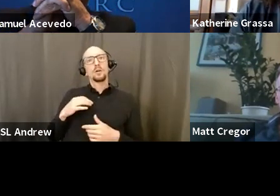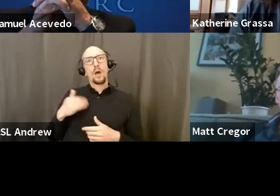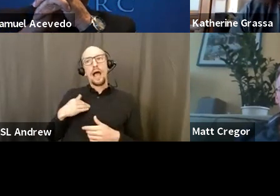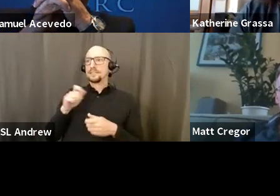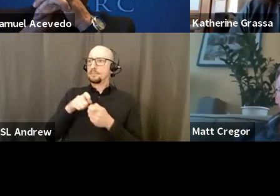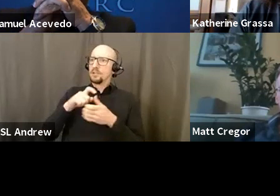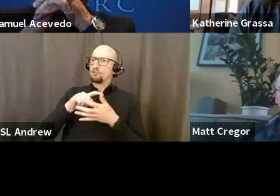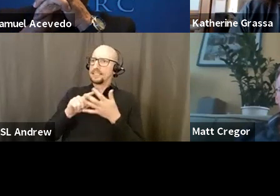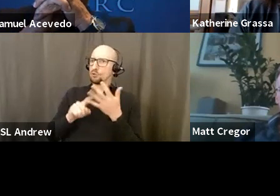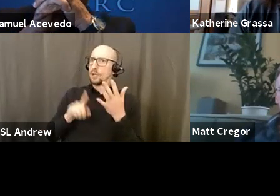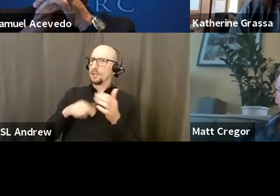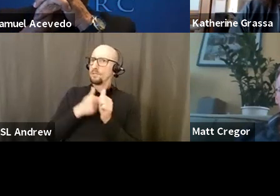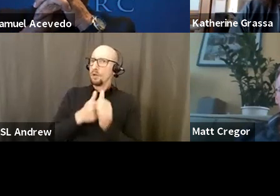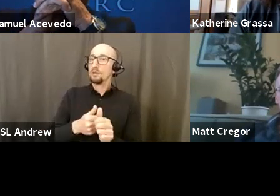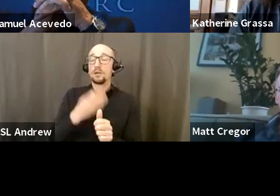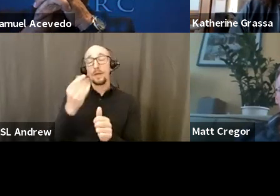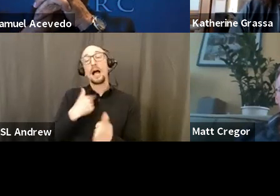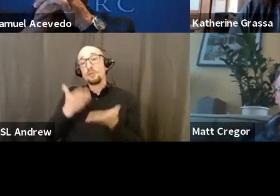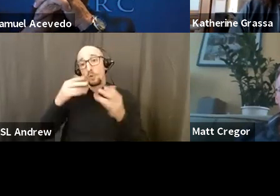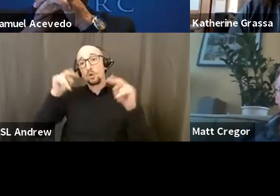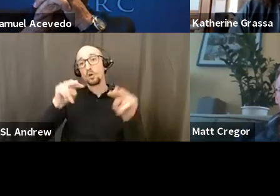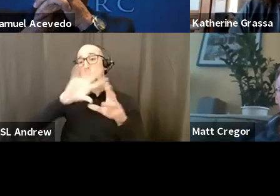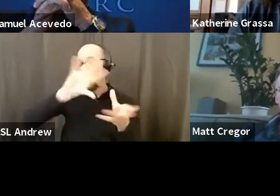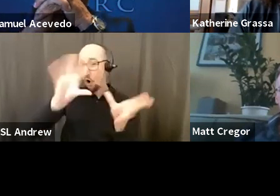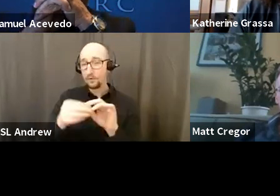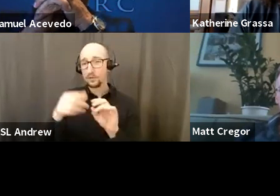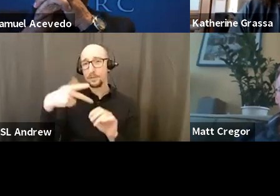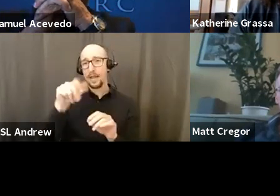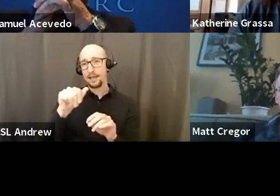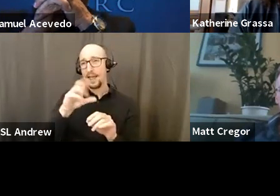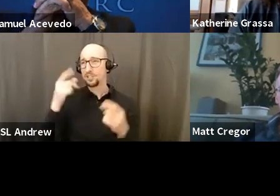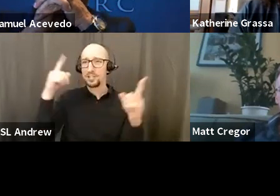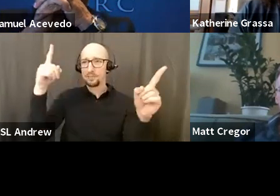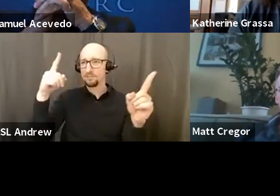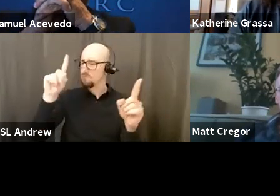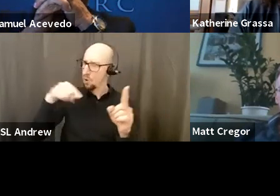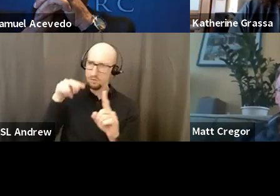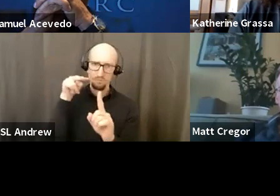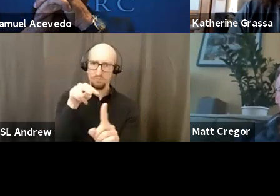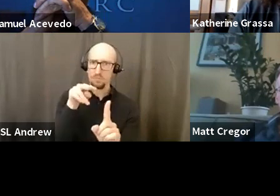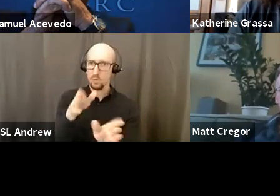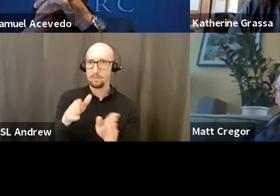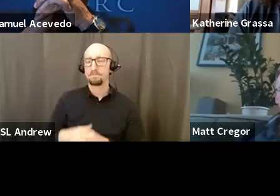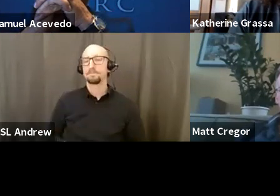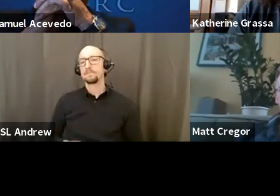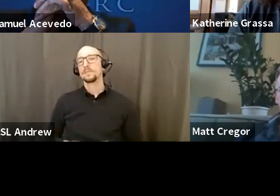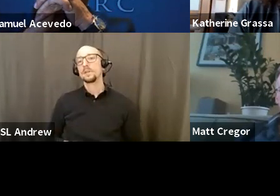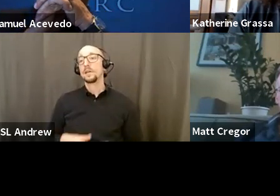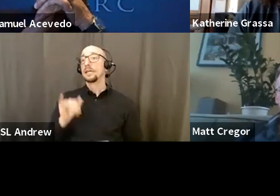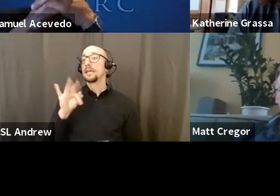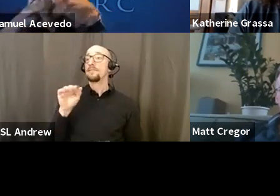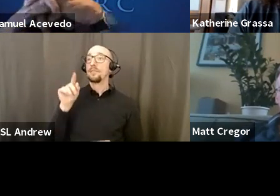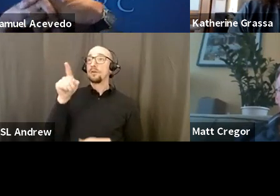looking at overall GPA and achievement purely through that lens. And if the